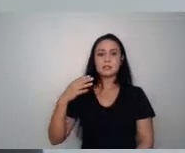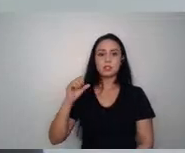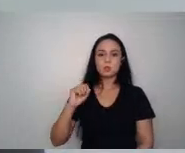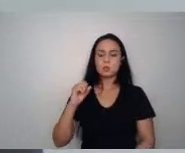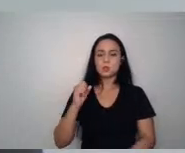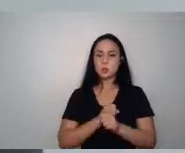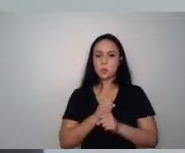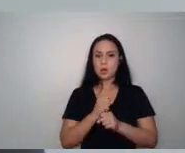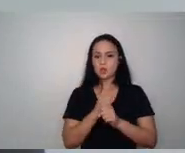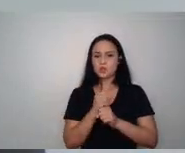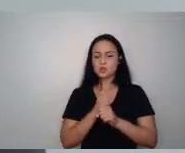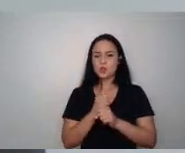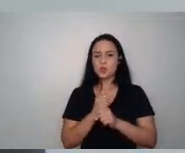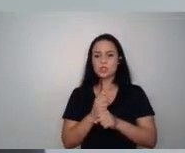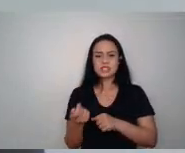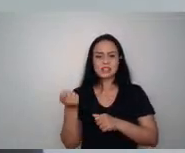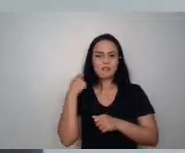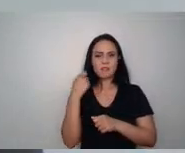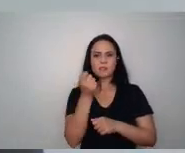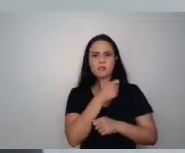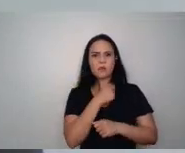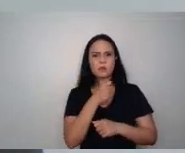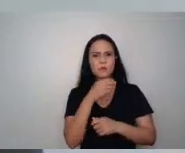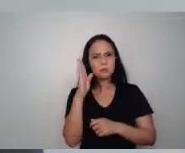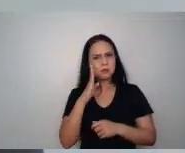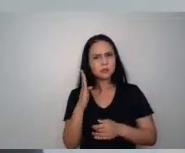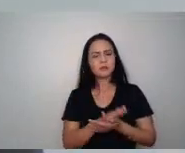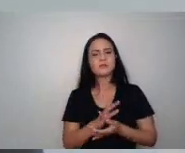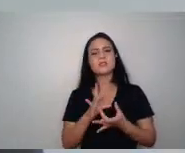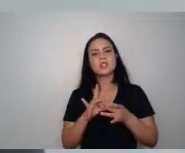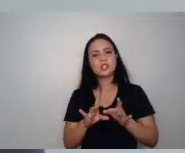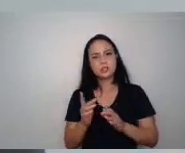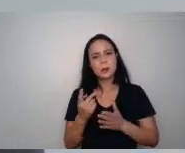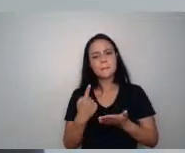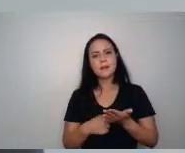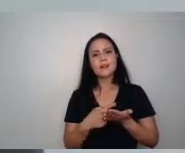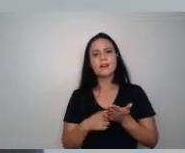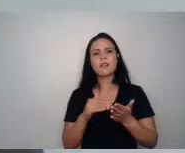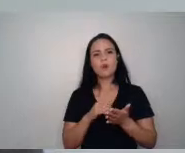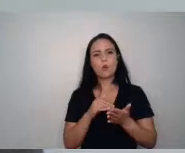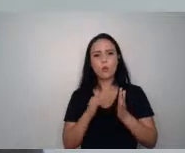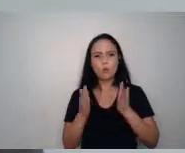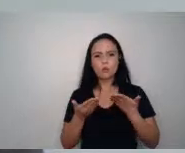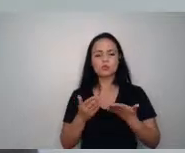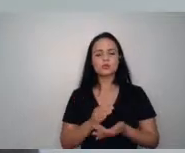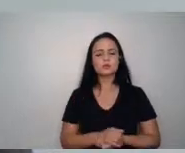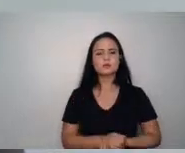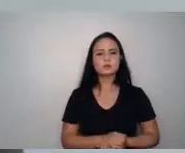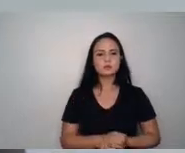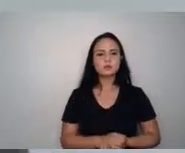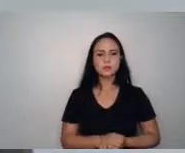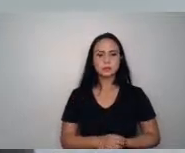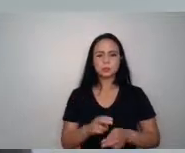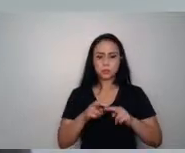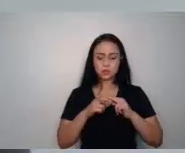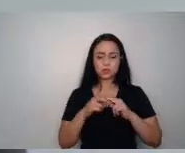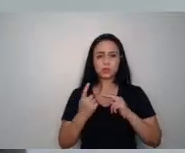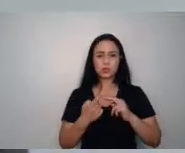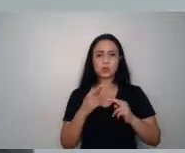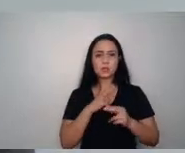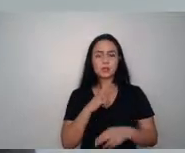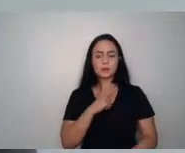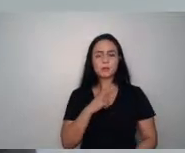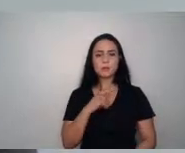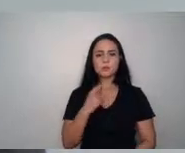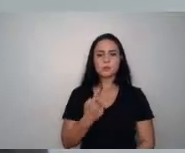distinction, after over 300 years of slavery in Brazil, we still are suffering the consequences of this